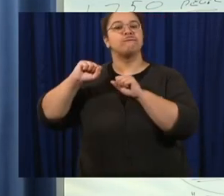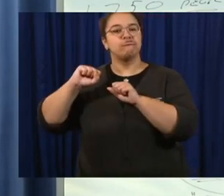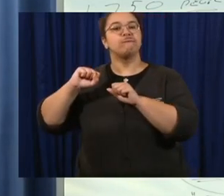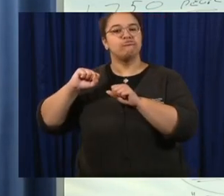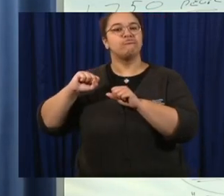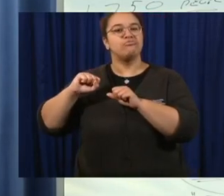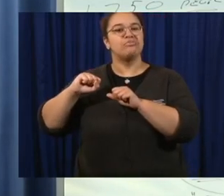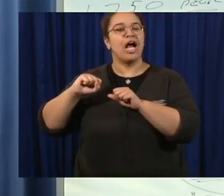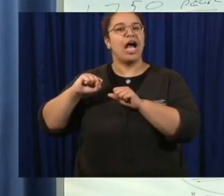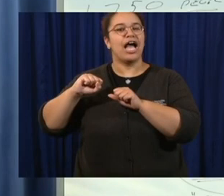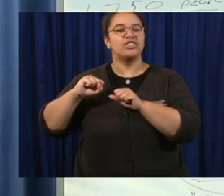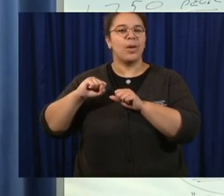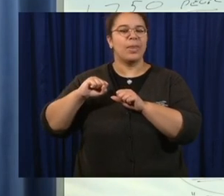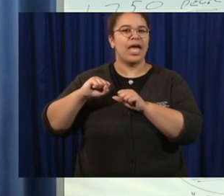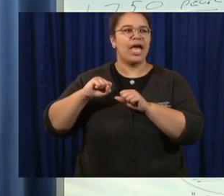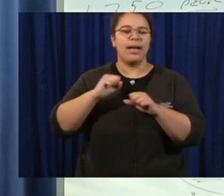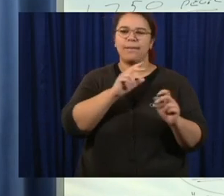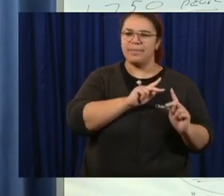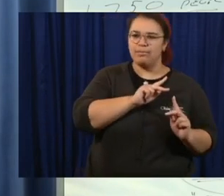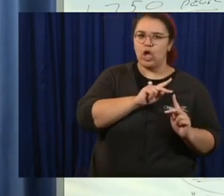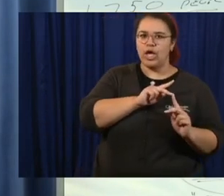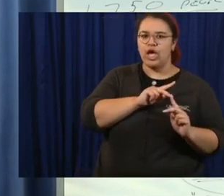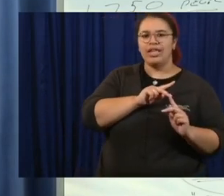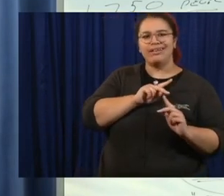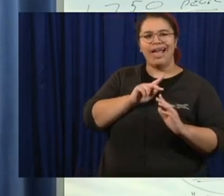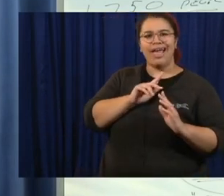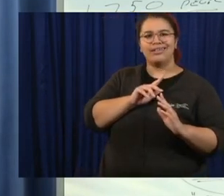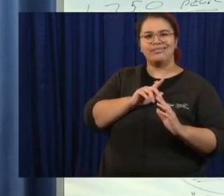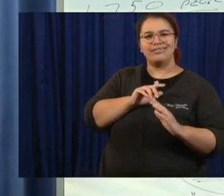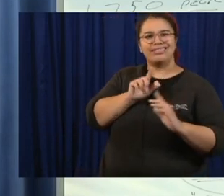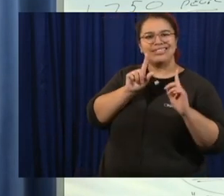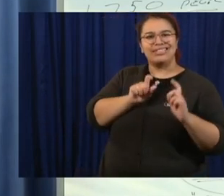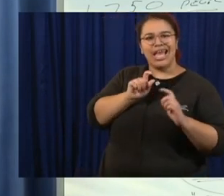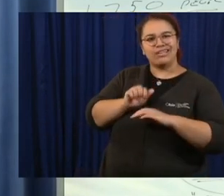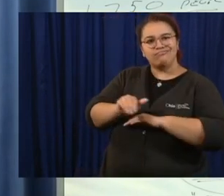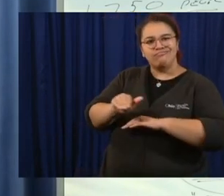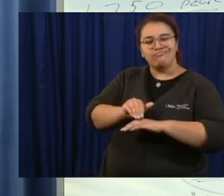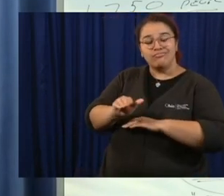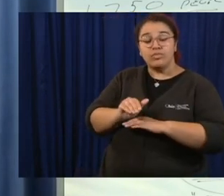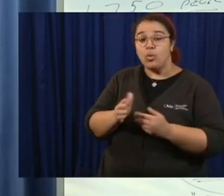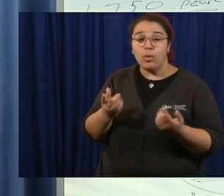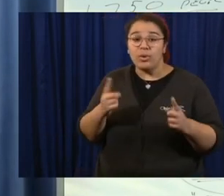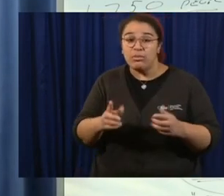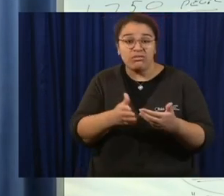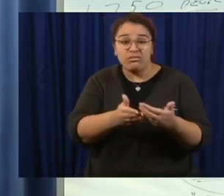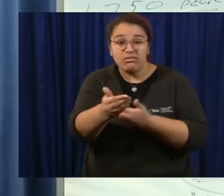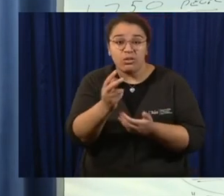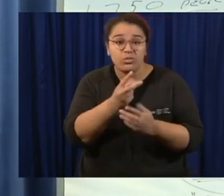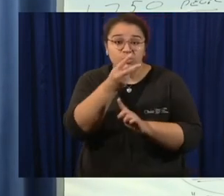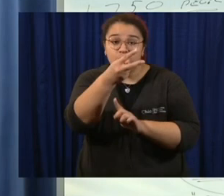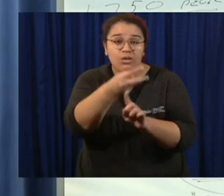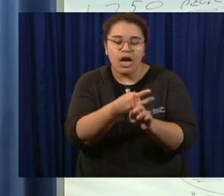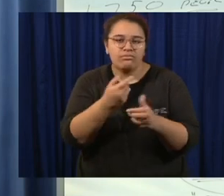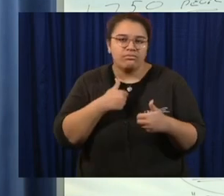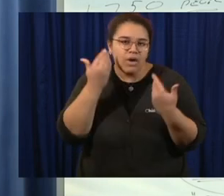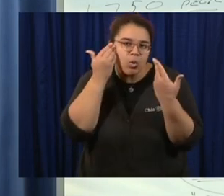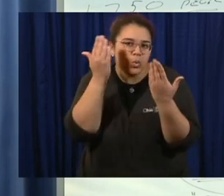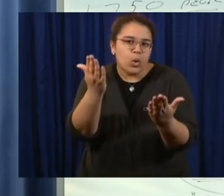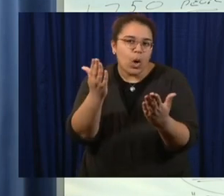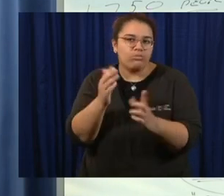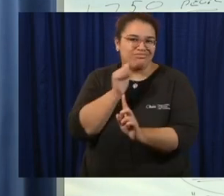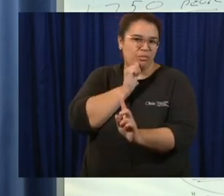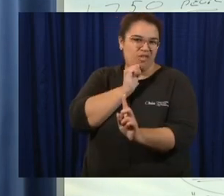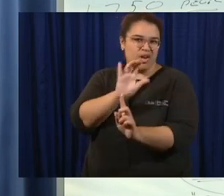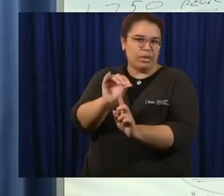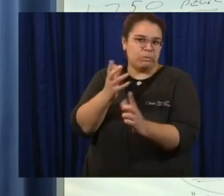people are being able to go different places and get tests. I don't know where that's going to go in the next 2 months. I can't predict where that is. What we're